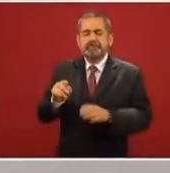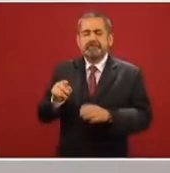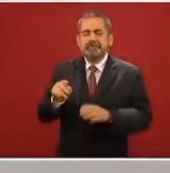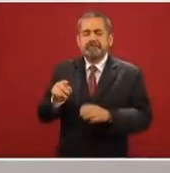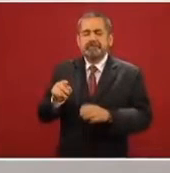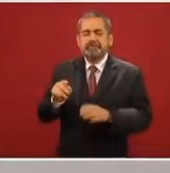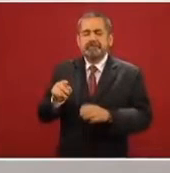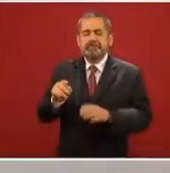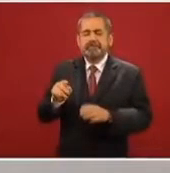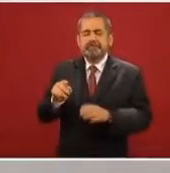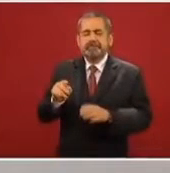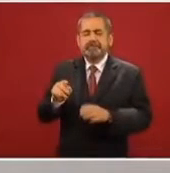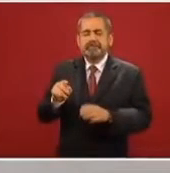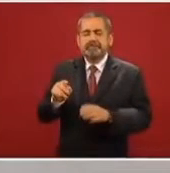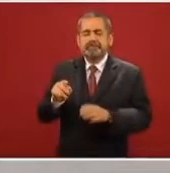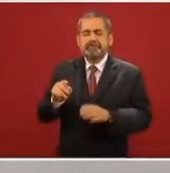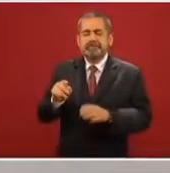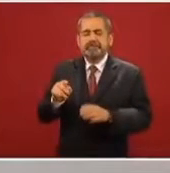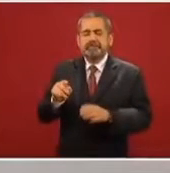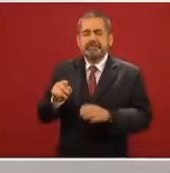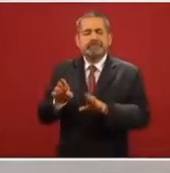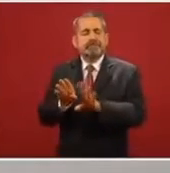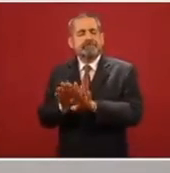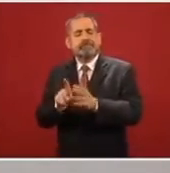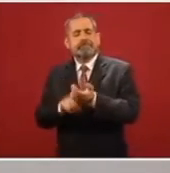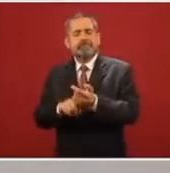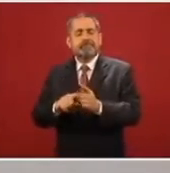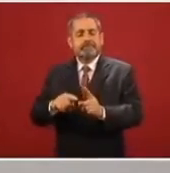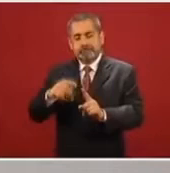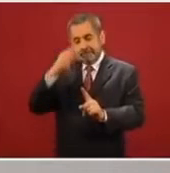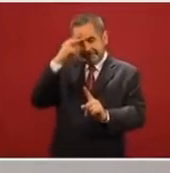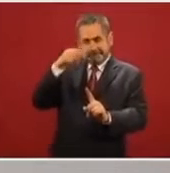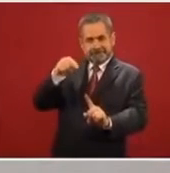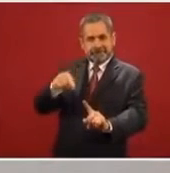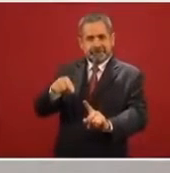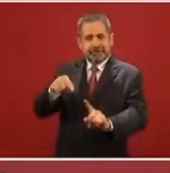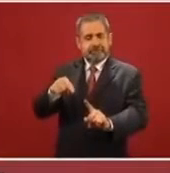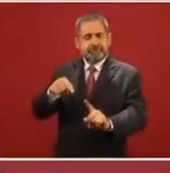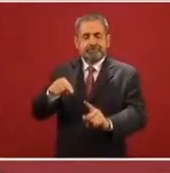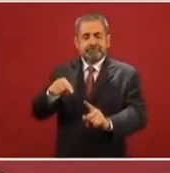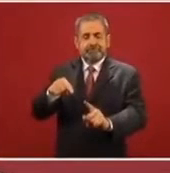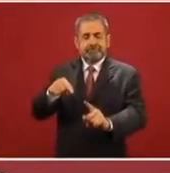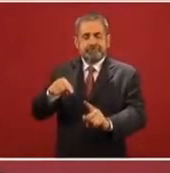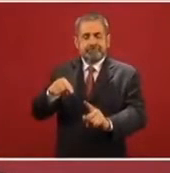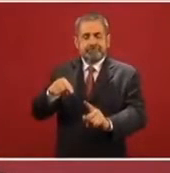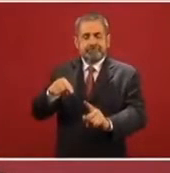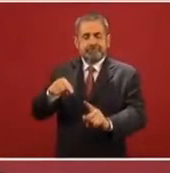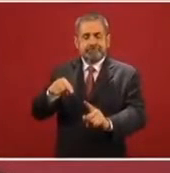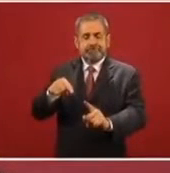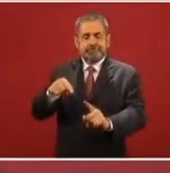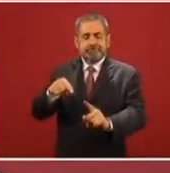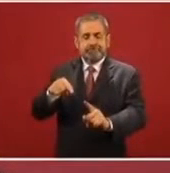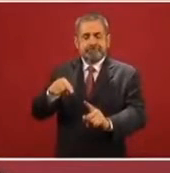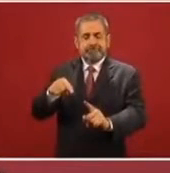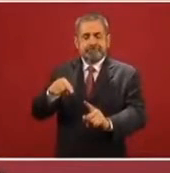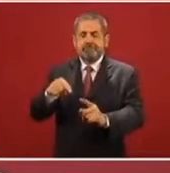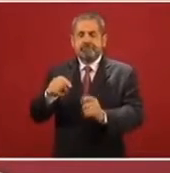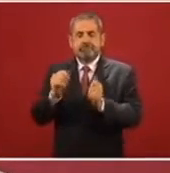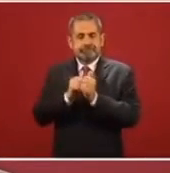will permit us to contend in Mexico con las siguientes fases. with the following